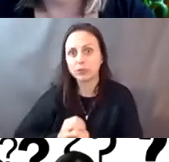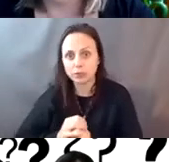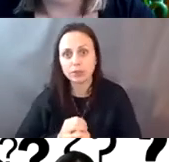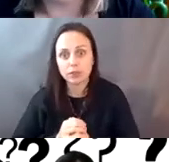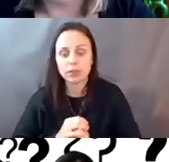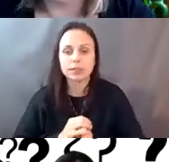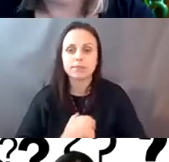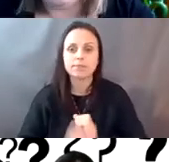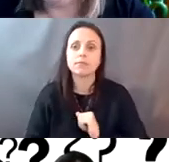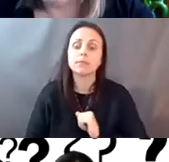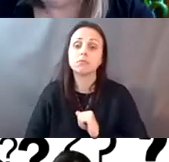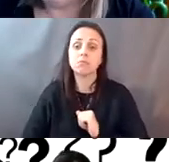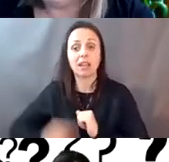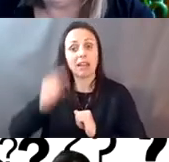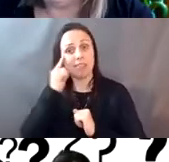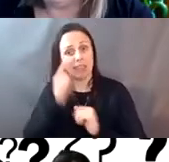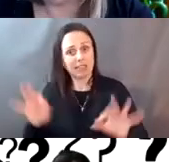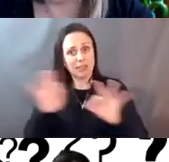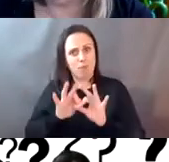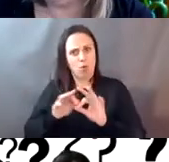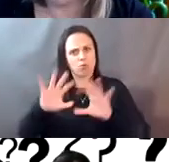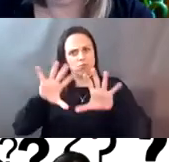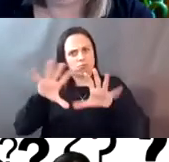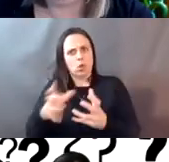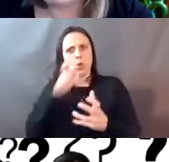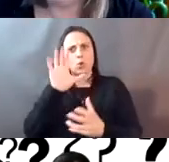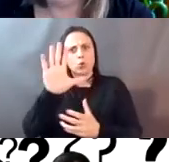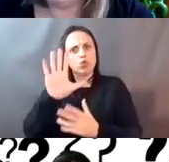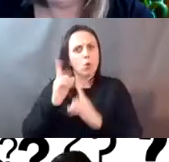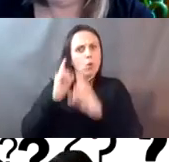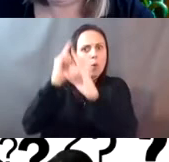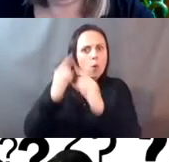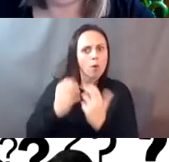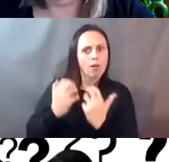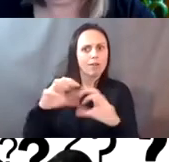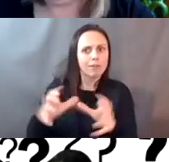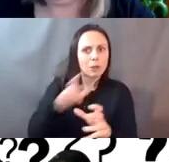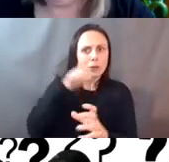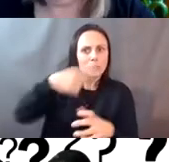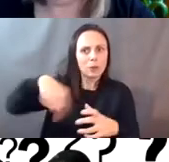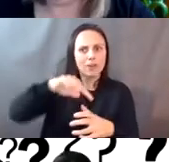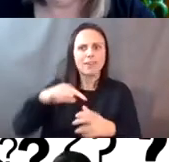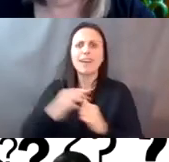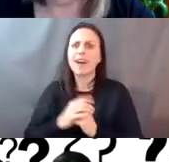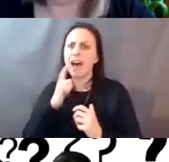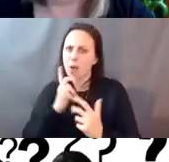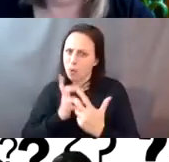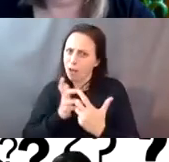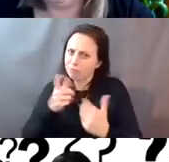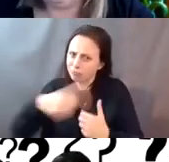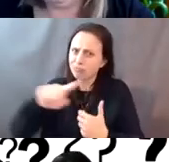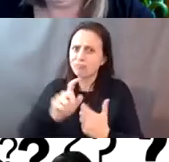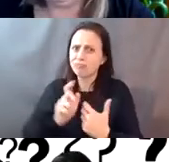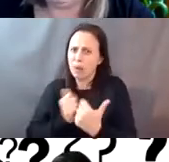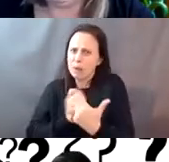So I think, like you have to take a look at who you're targeting. I'm always about being audience led. So the more you